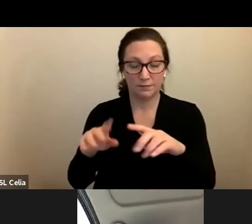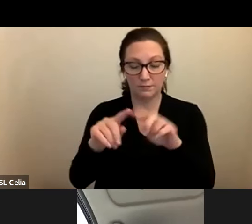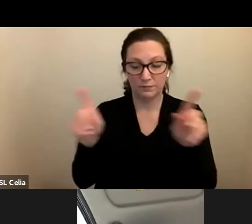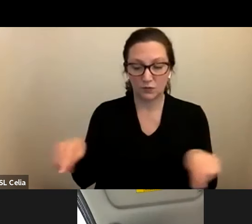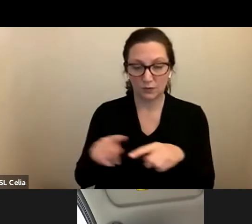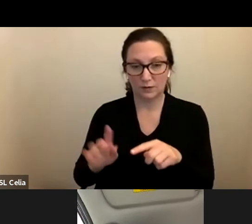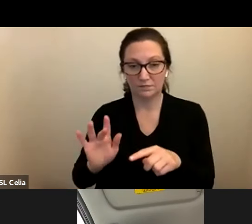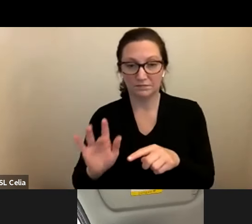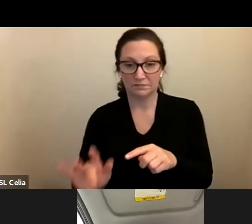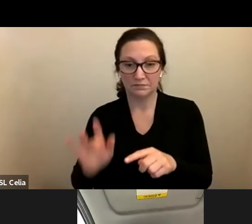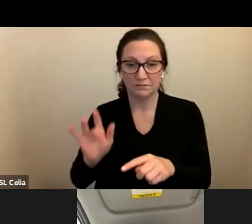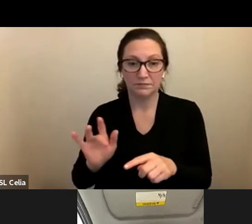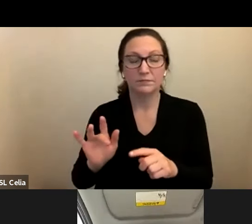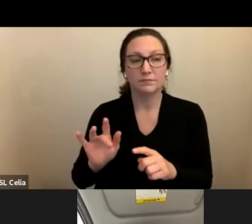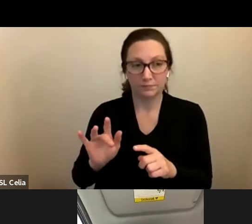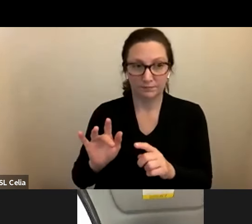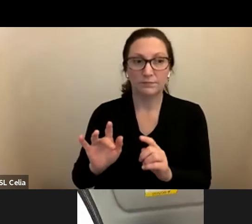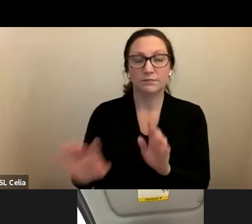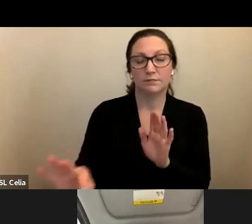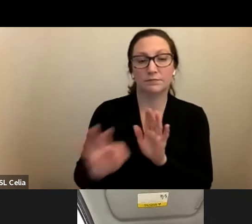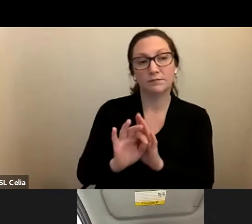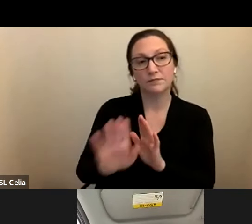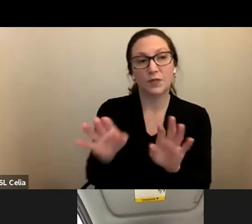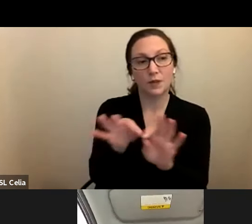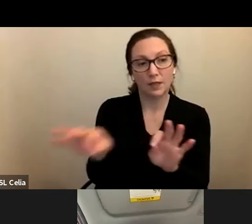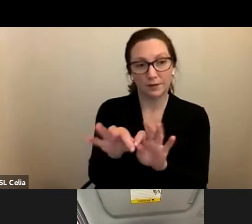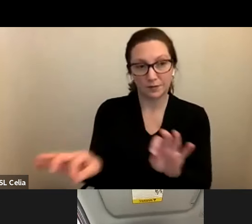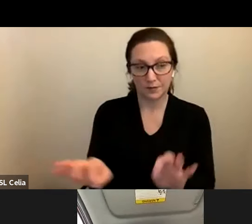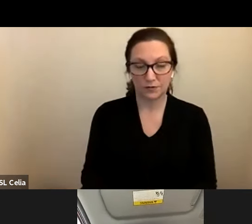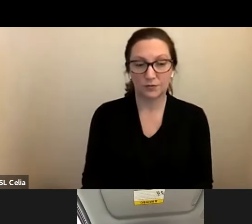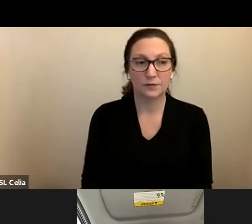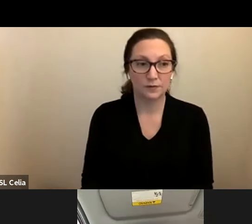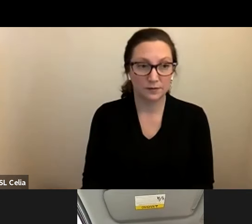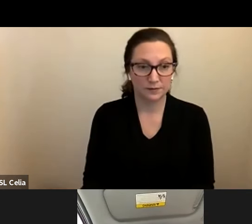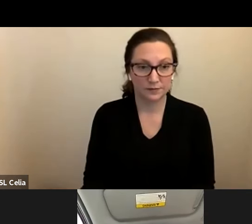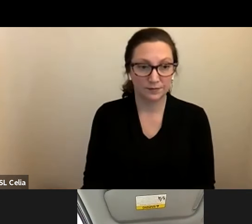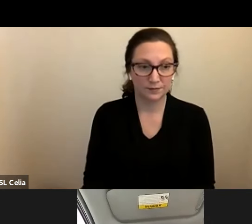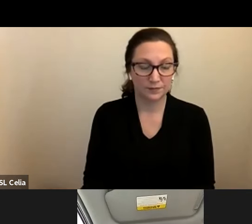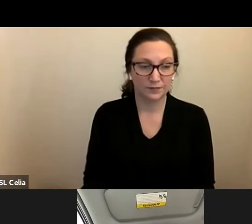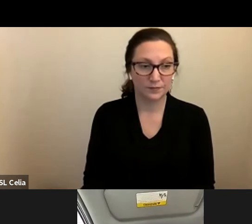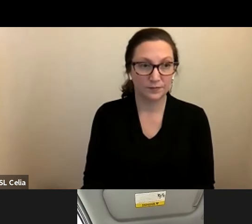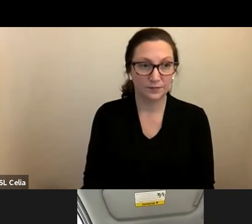of your screen. Click the icon to select your language preference.